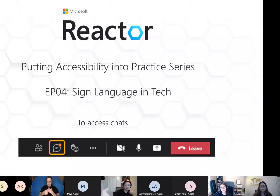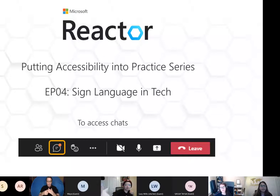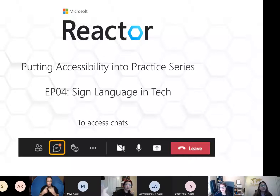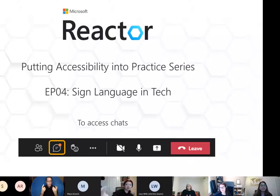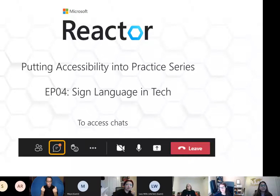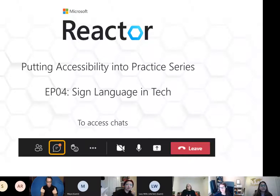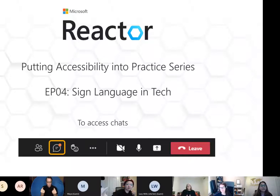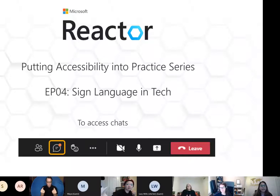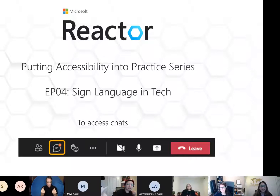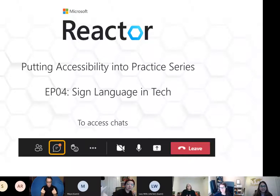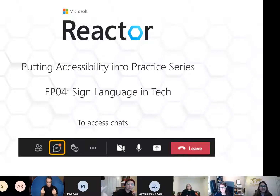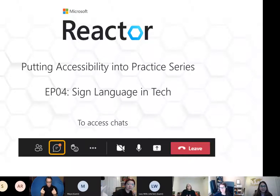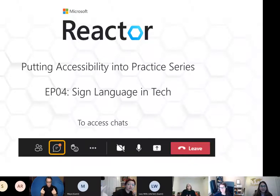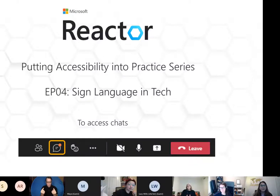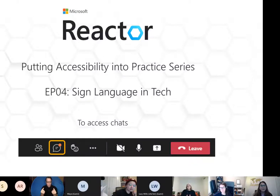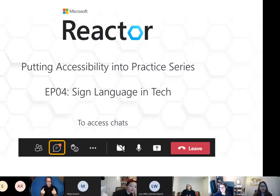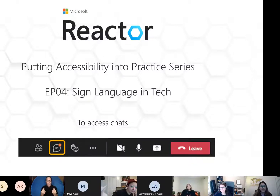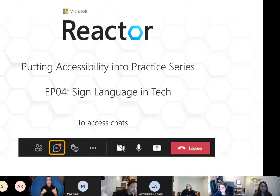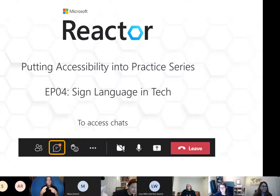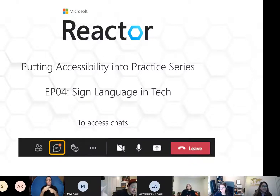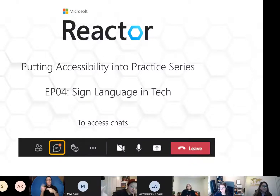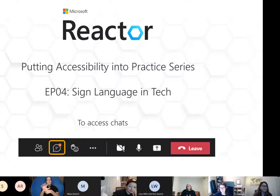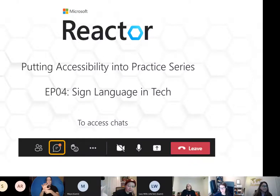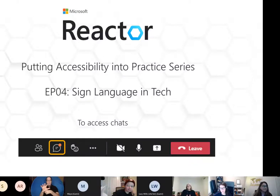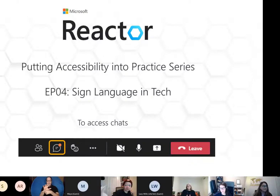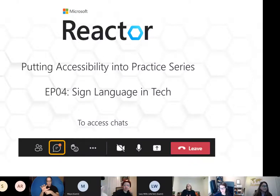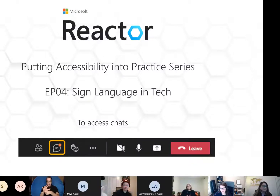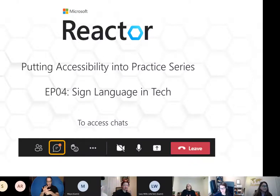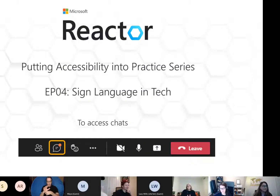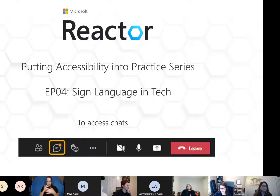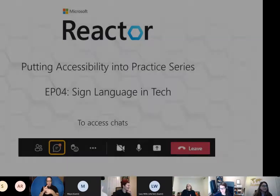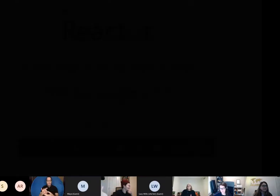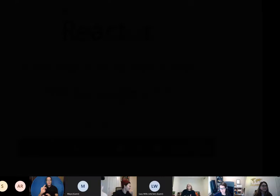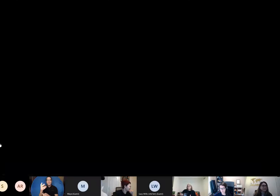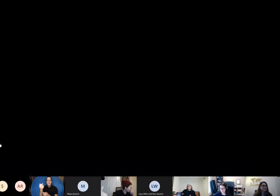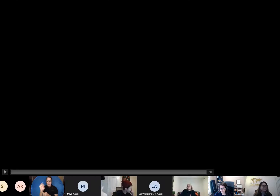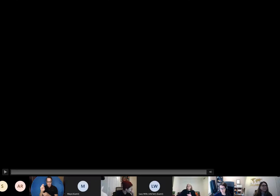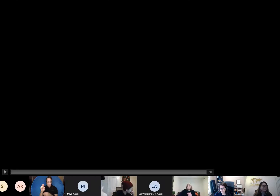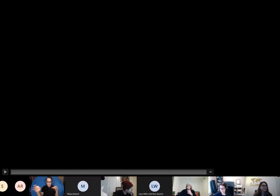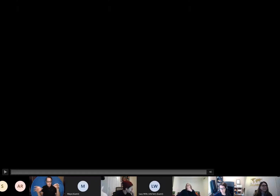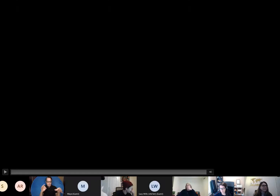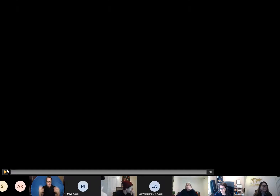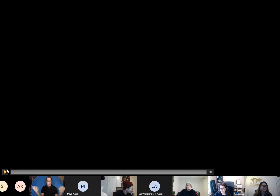I am actually going to show you a video of what the reactor is.